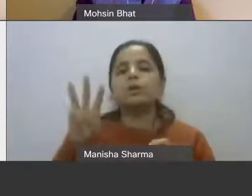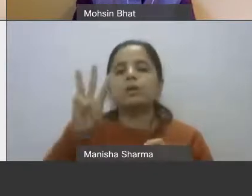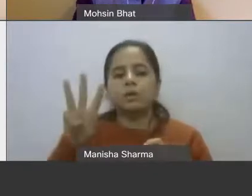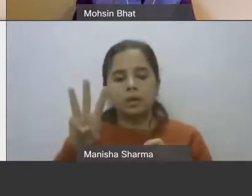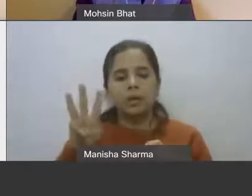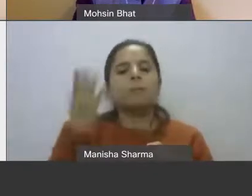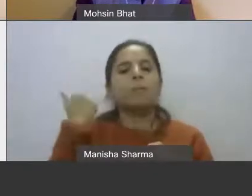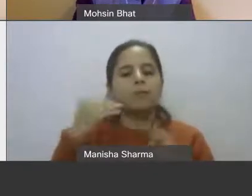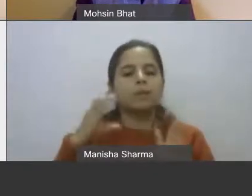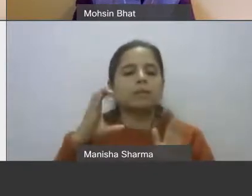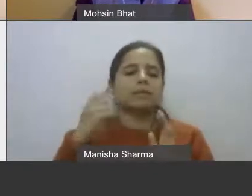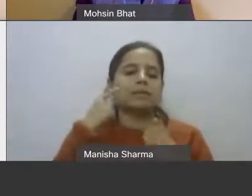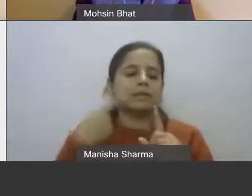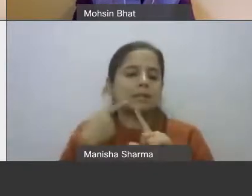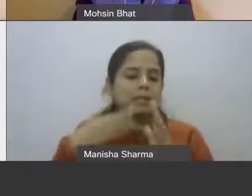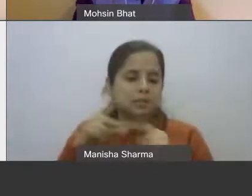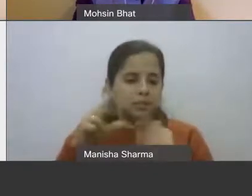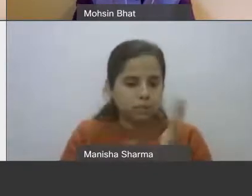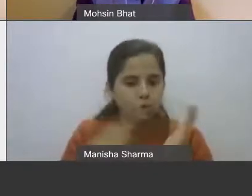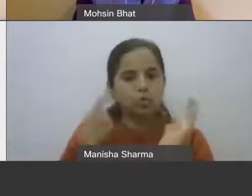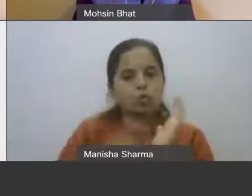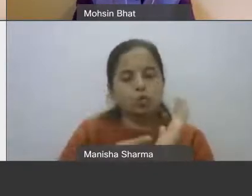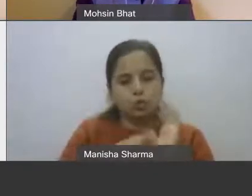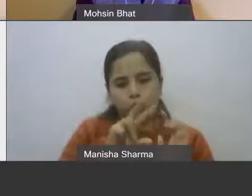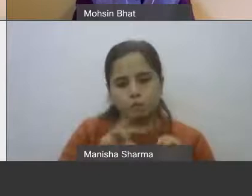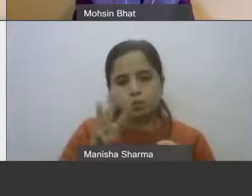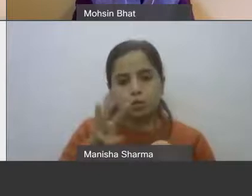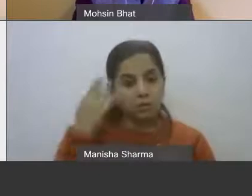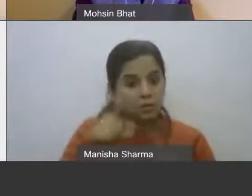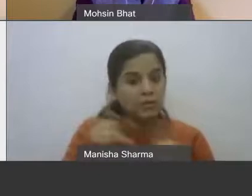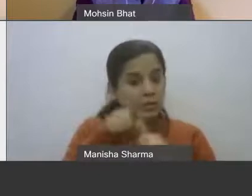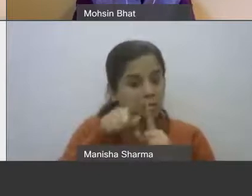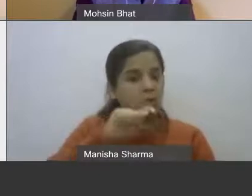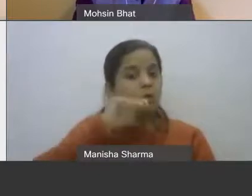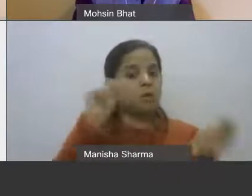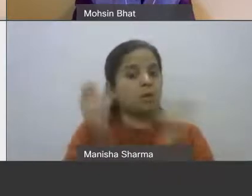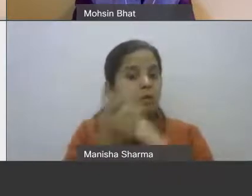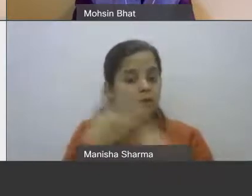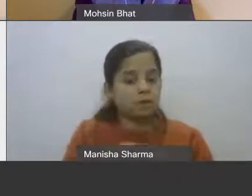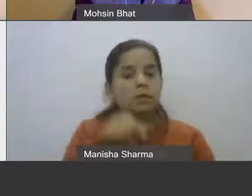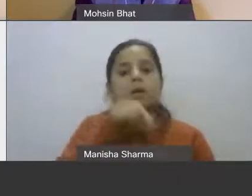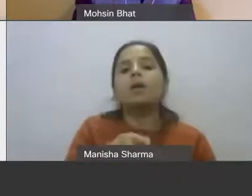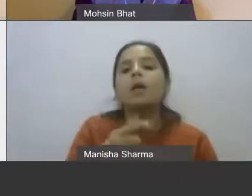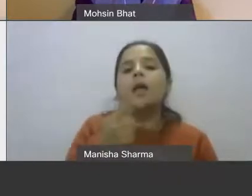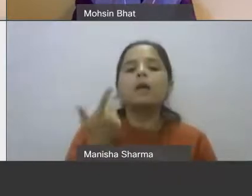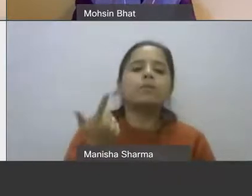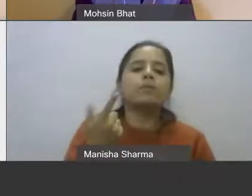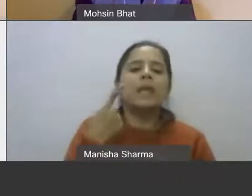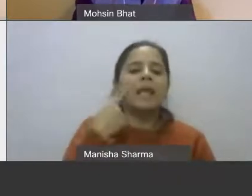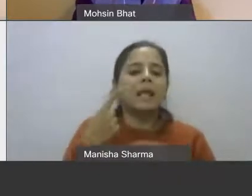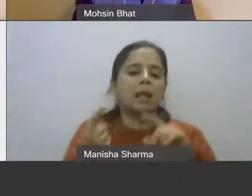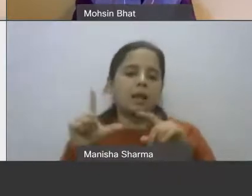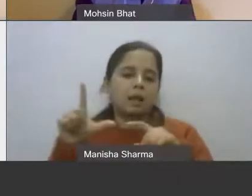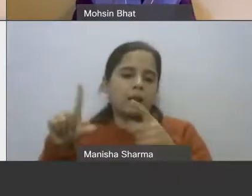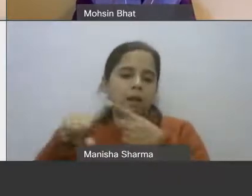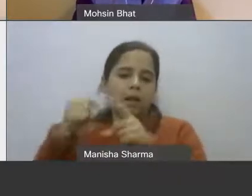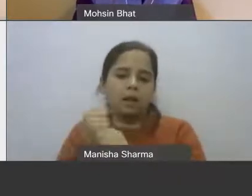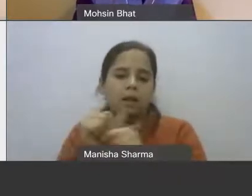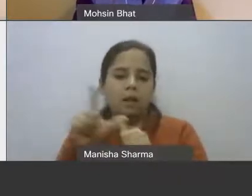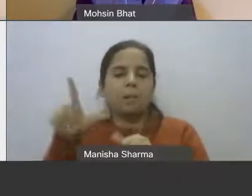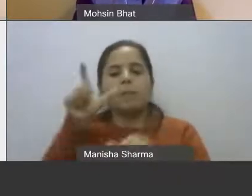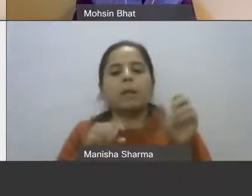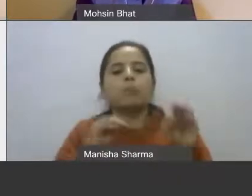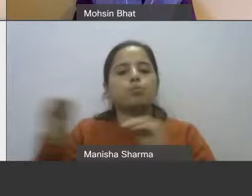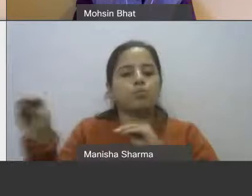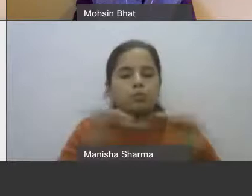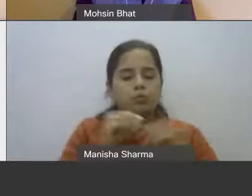citizenship rules by the government. This is the same amendment in 2003 which introduced the category of illegal migrant. And if you study how